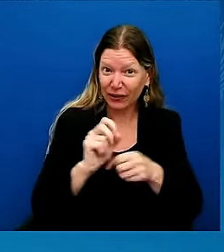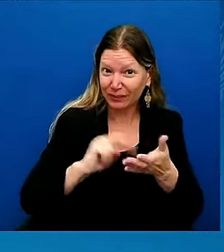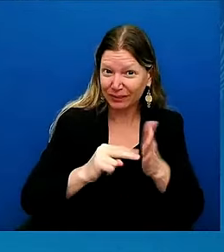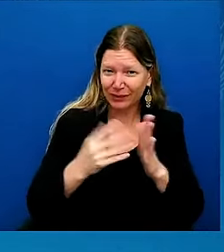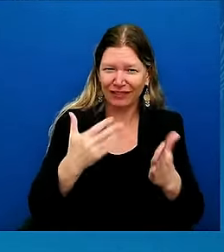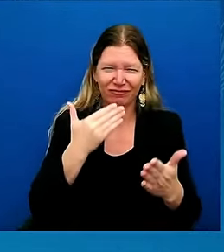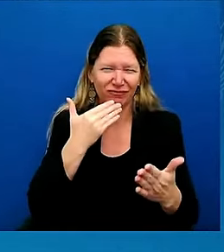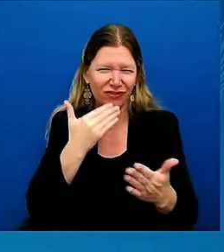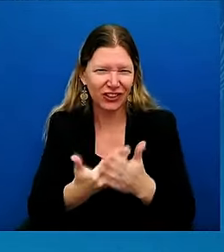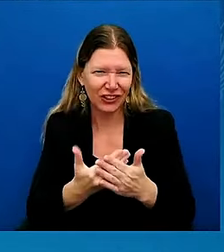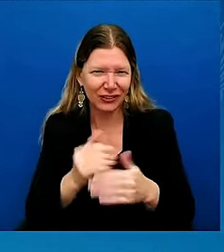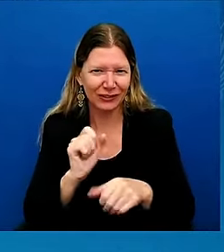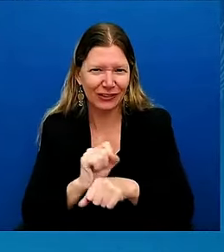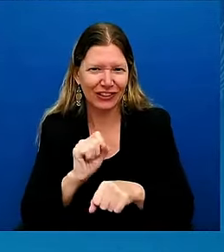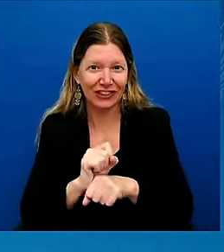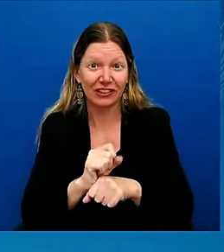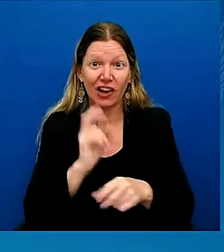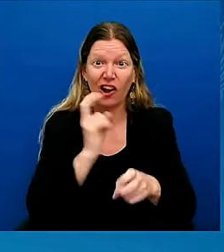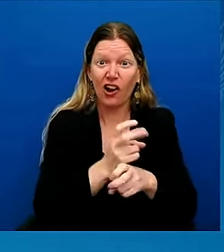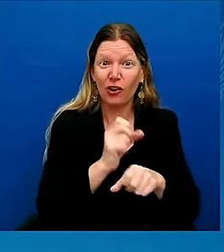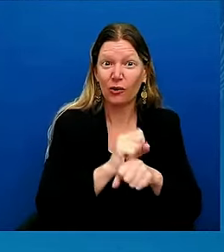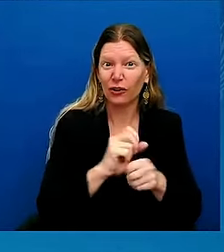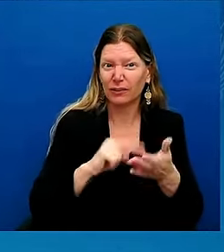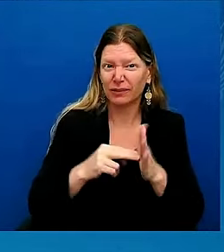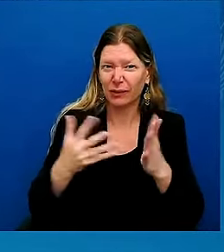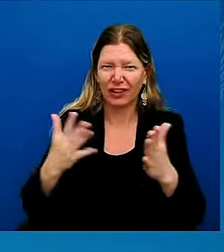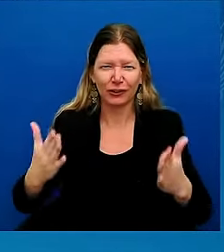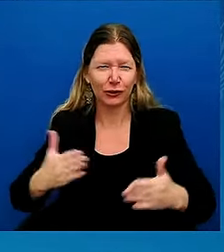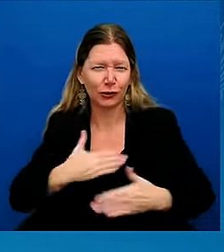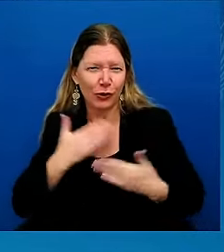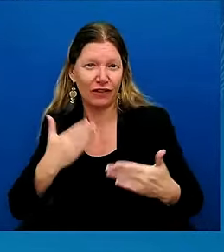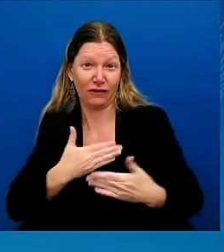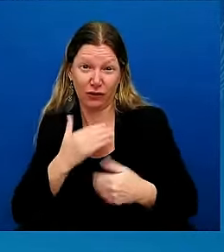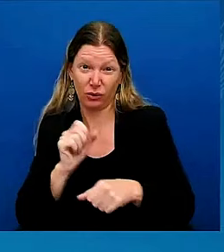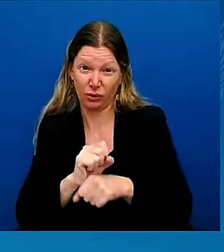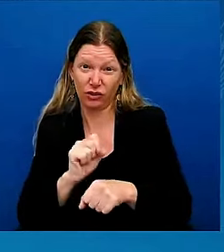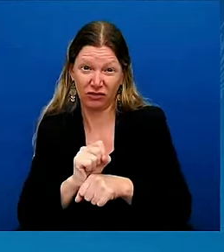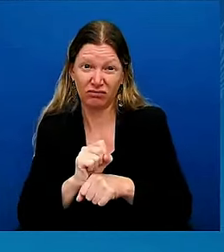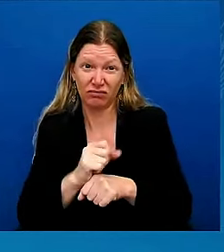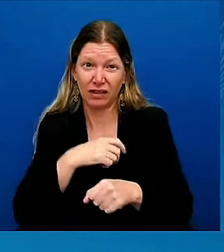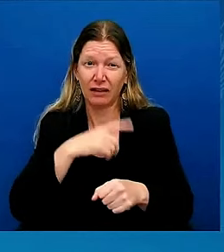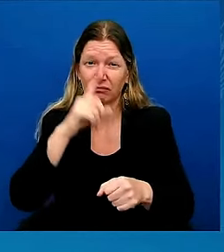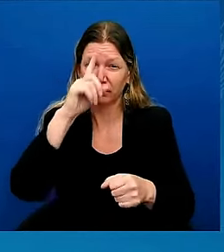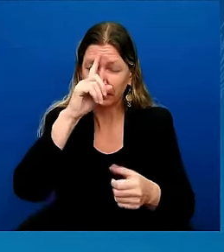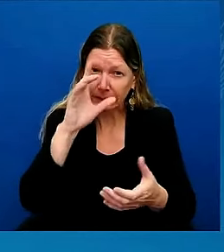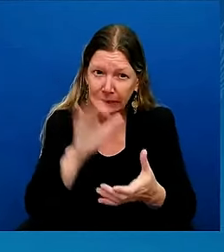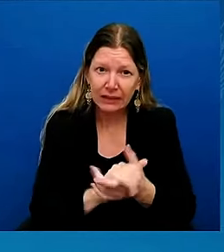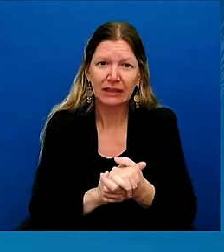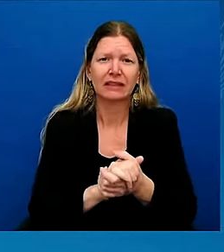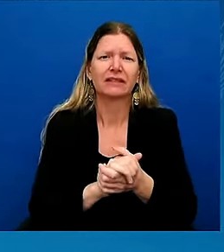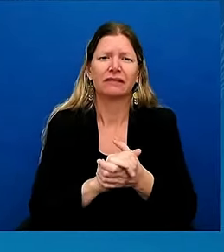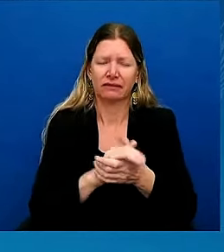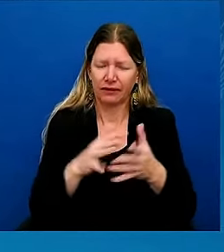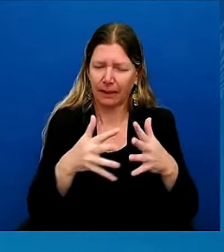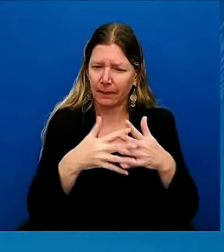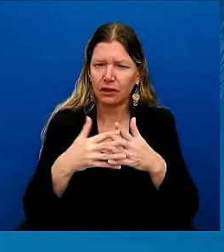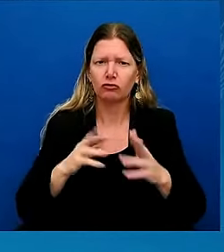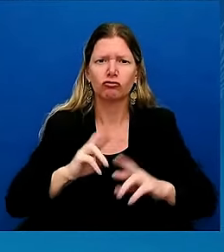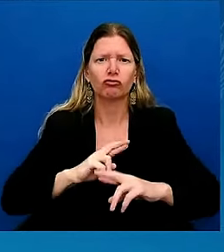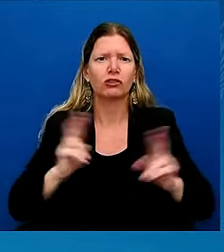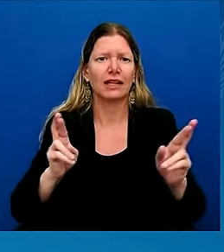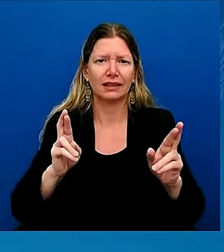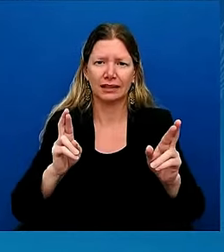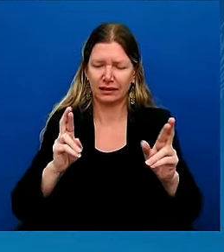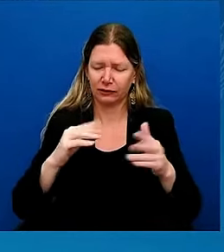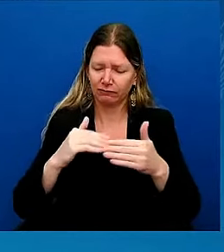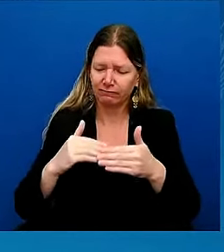that America is ready to turn the page on the politics of division and hate. And to do it, our nation